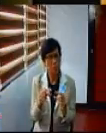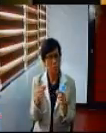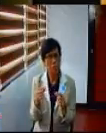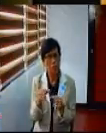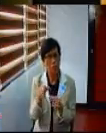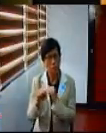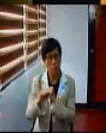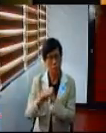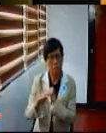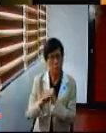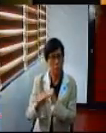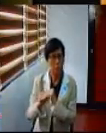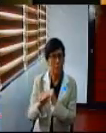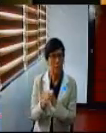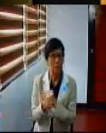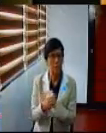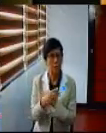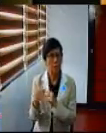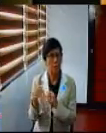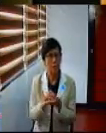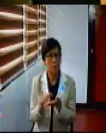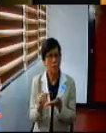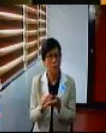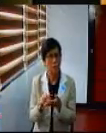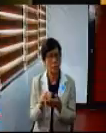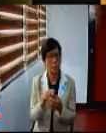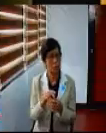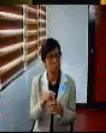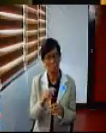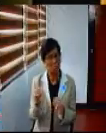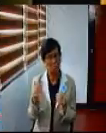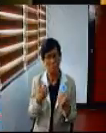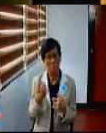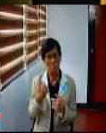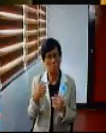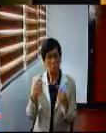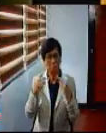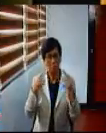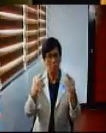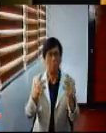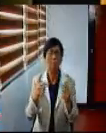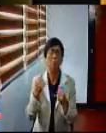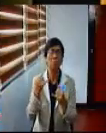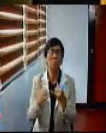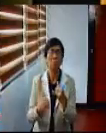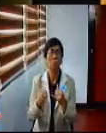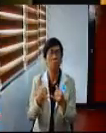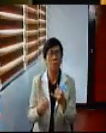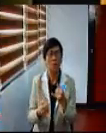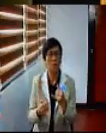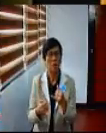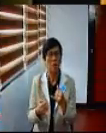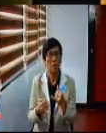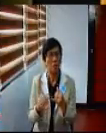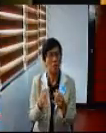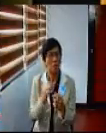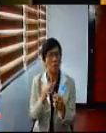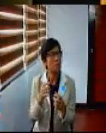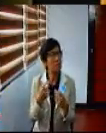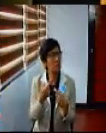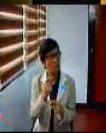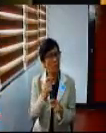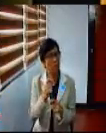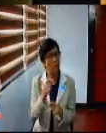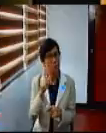and exercises, none of which has been successful. And the last unsuccessful effort was in